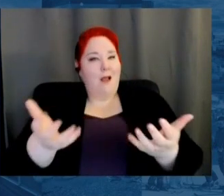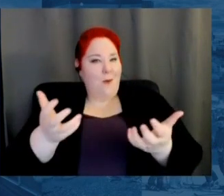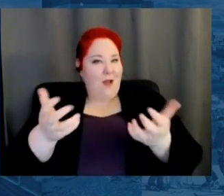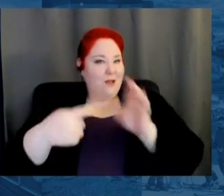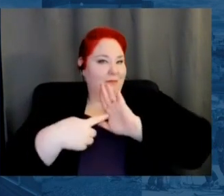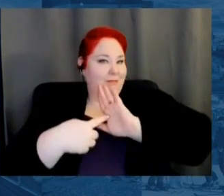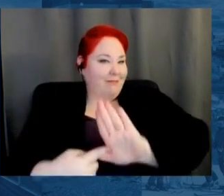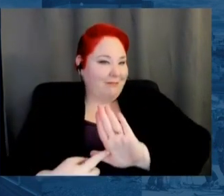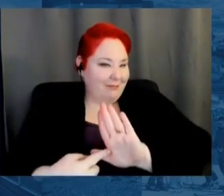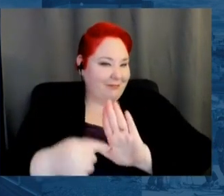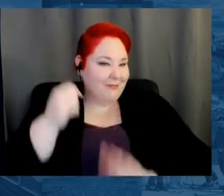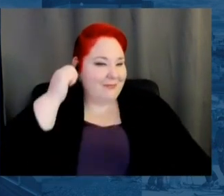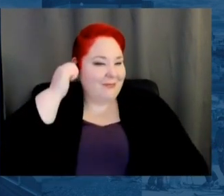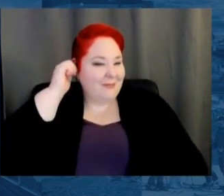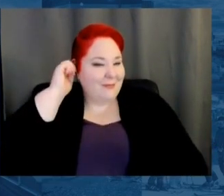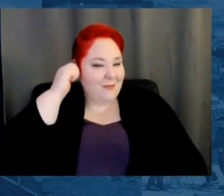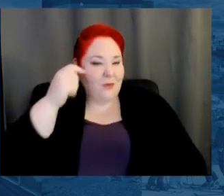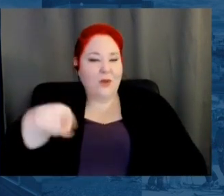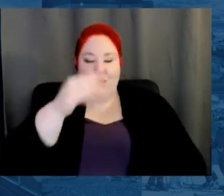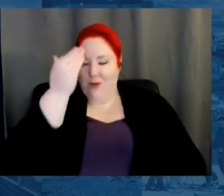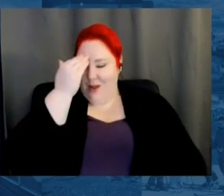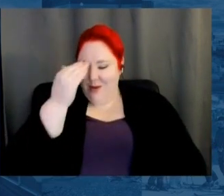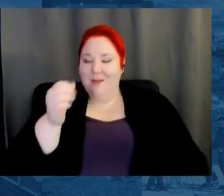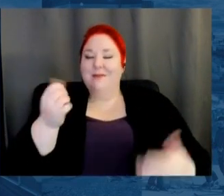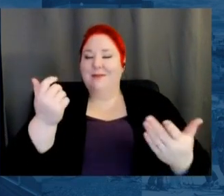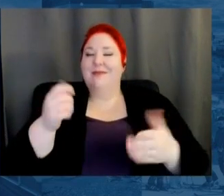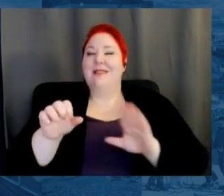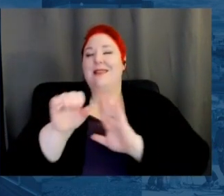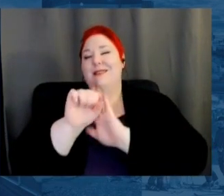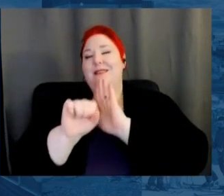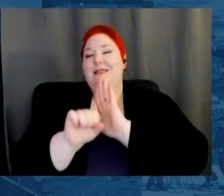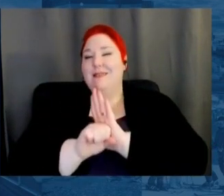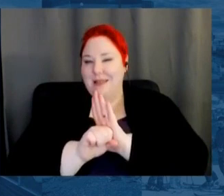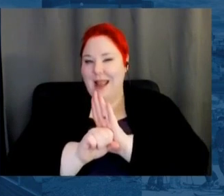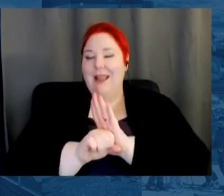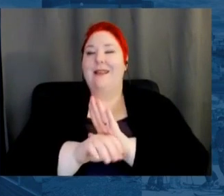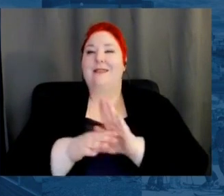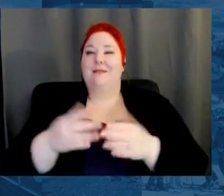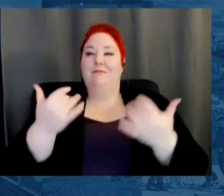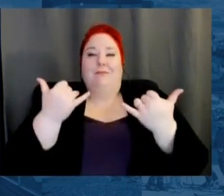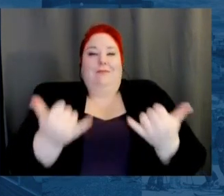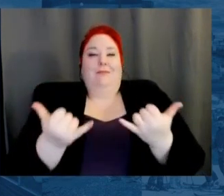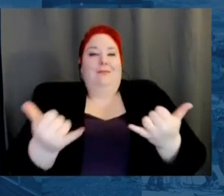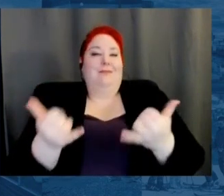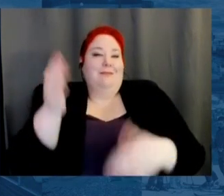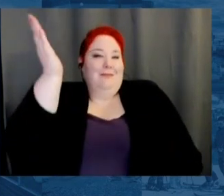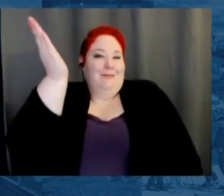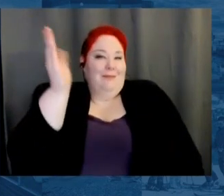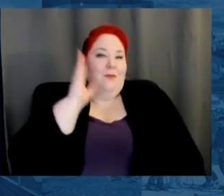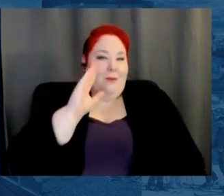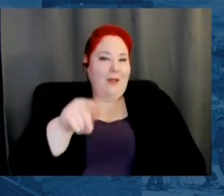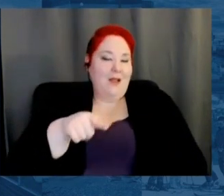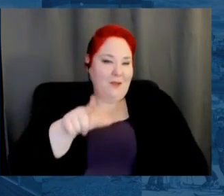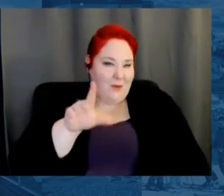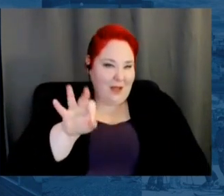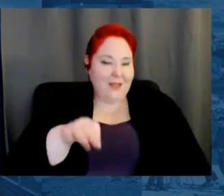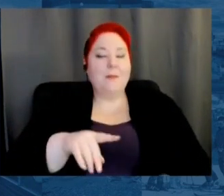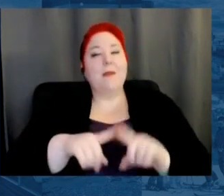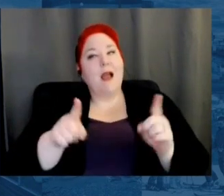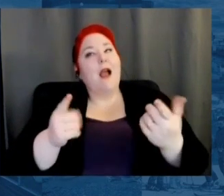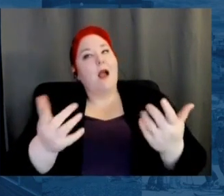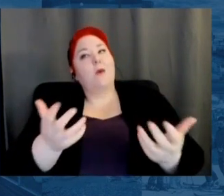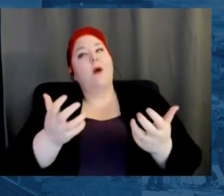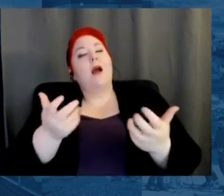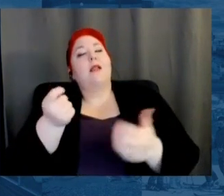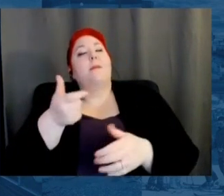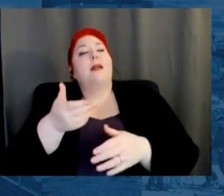the State is on the 9th. I've been thinking about this for a long time of what 24 initiatives will all be about, but I wanted to give some previews